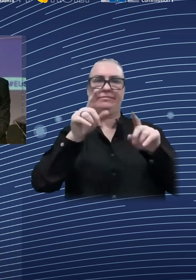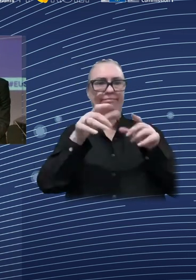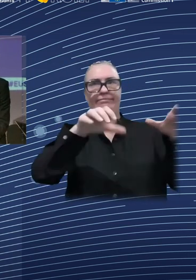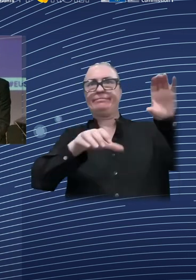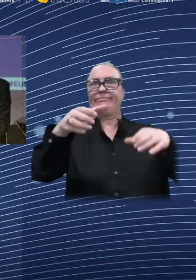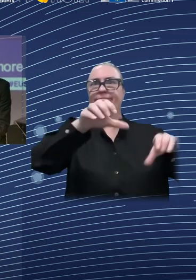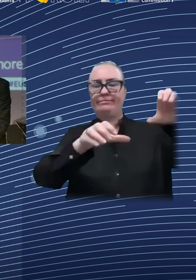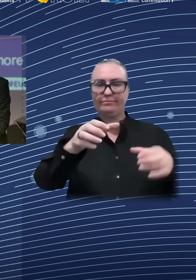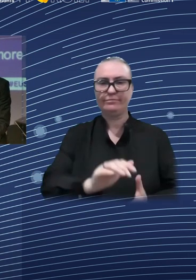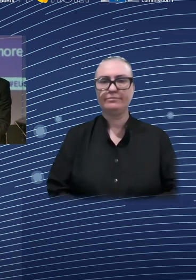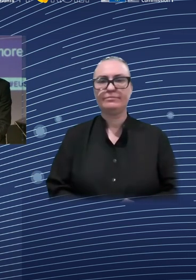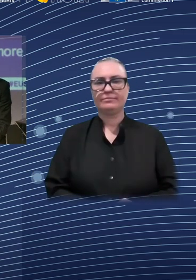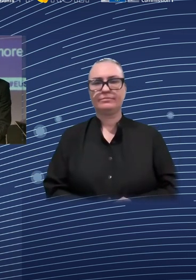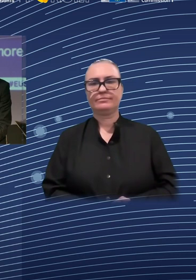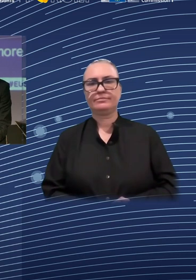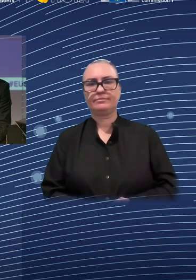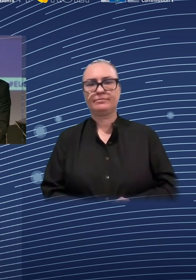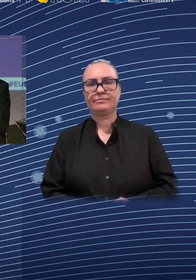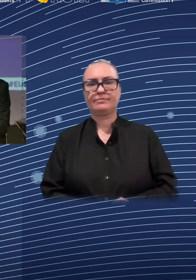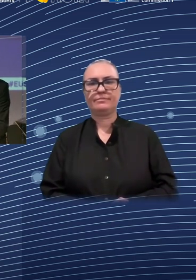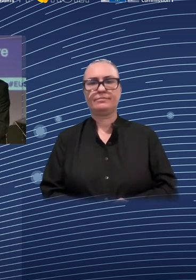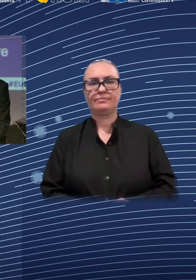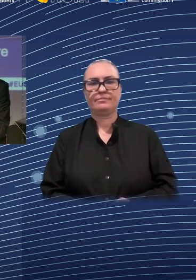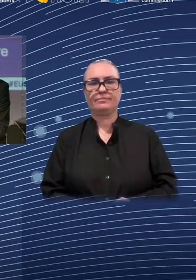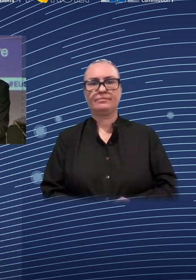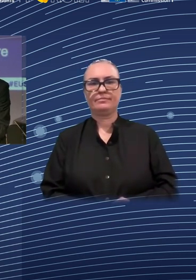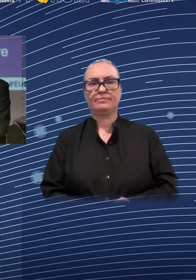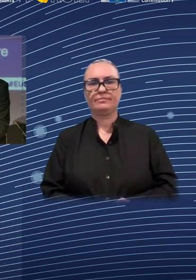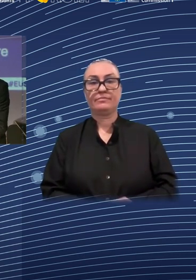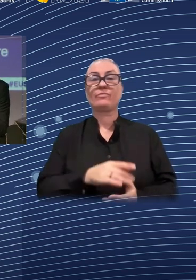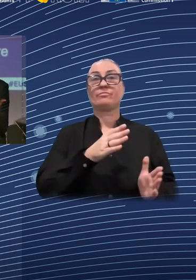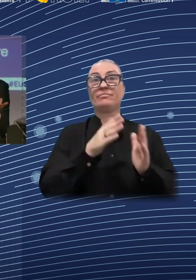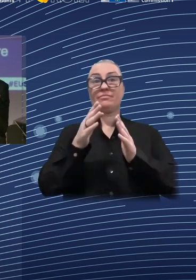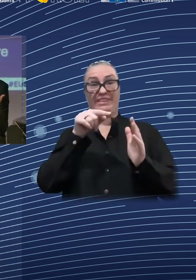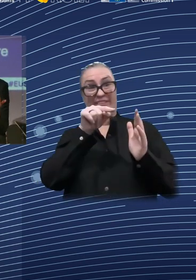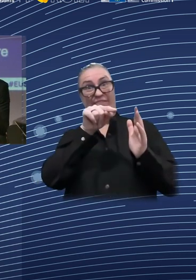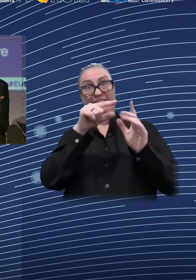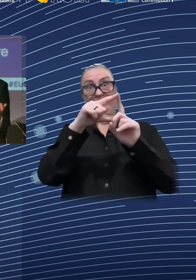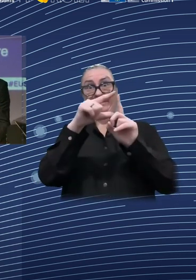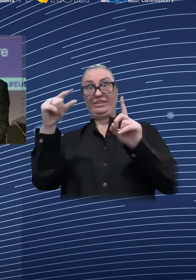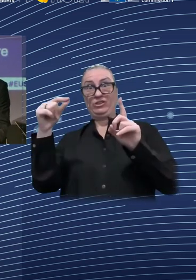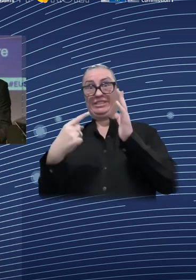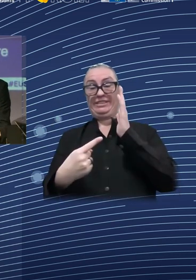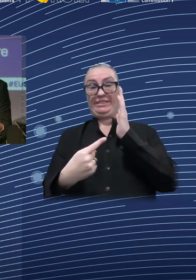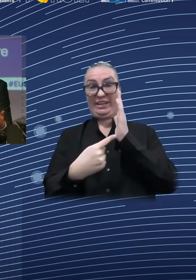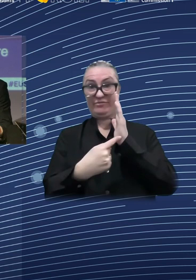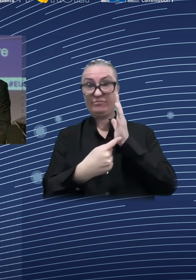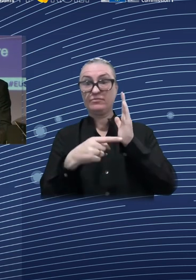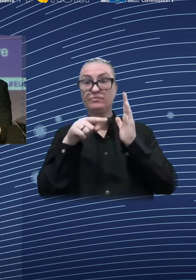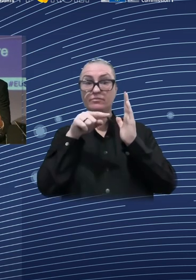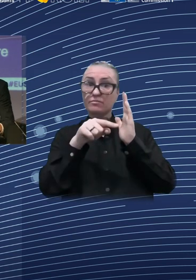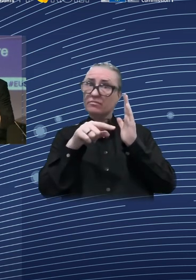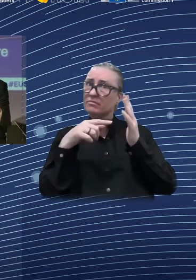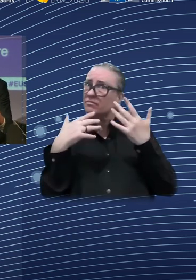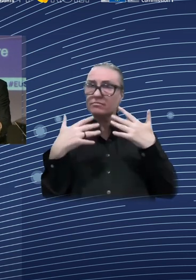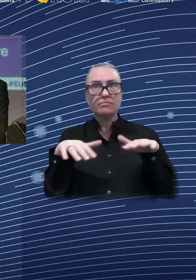intermediary positions in companies, which are the most relevant for us as VET. And in this sense, we have a responsibility of